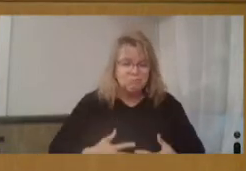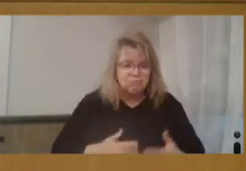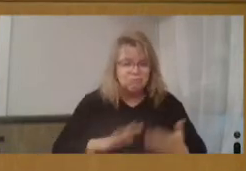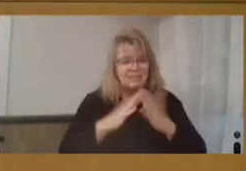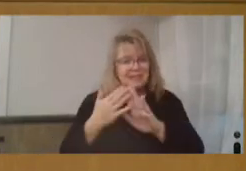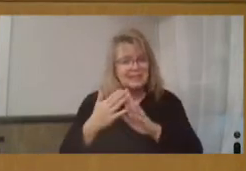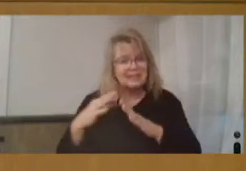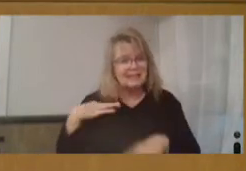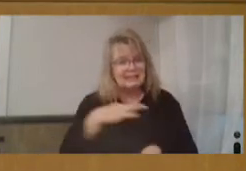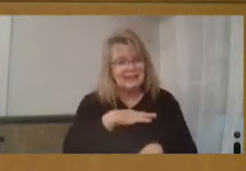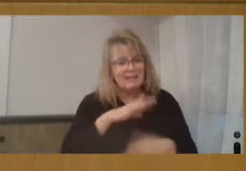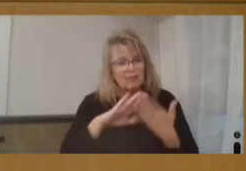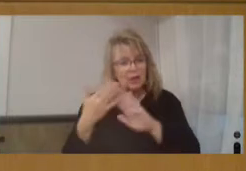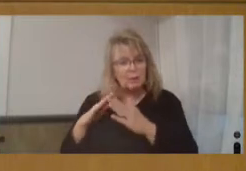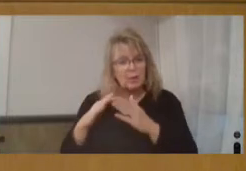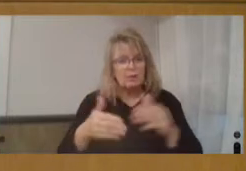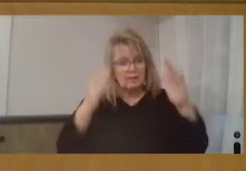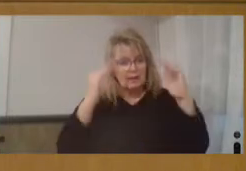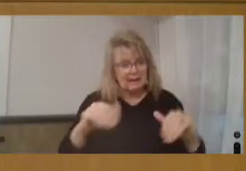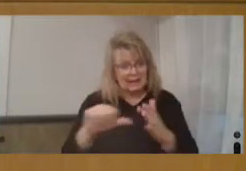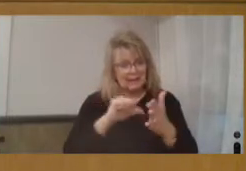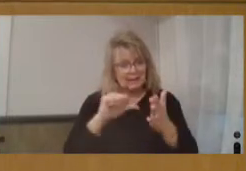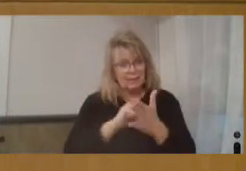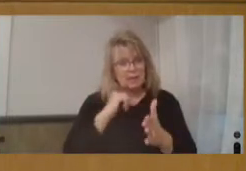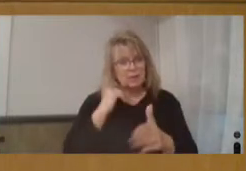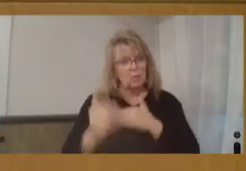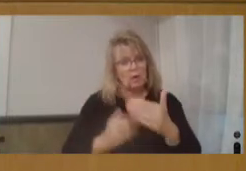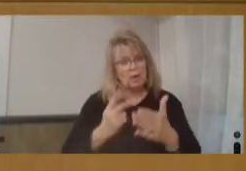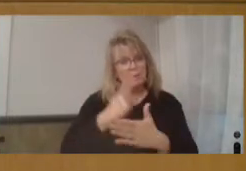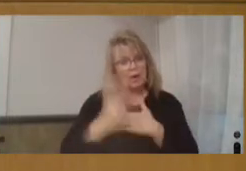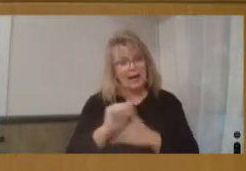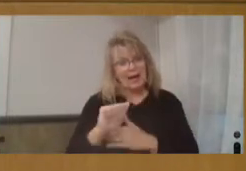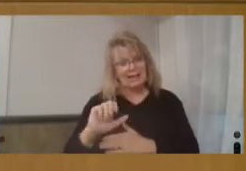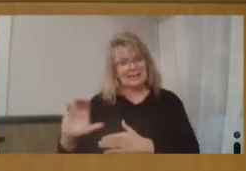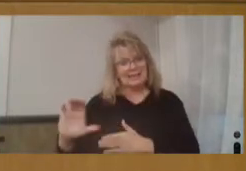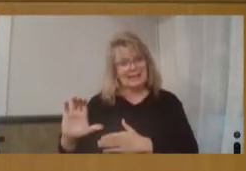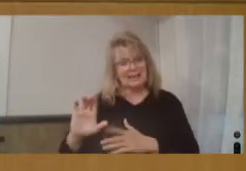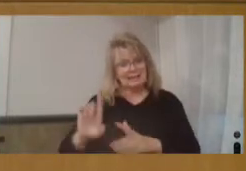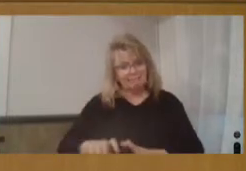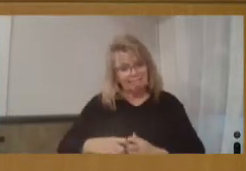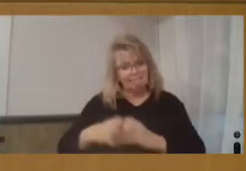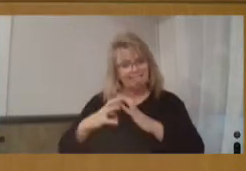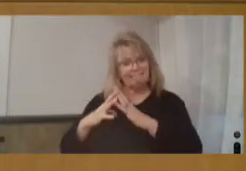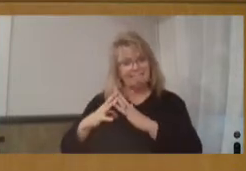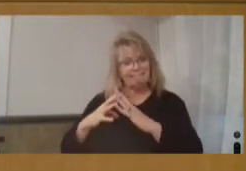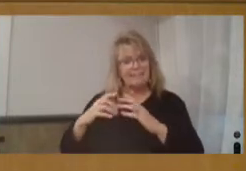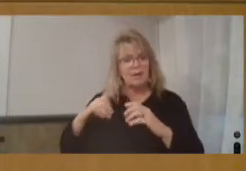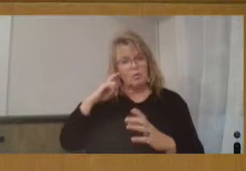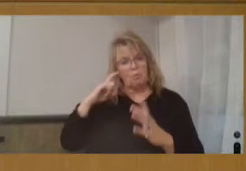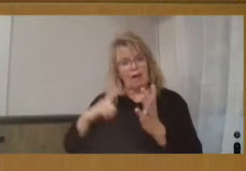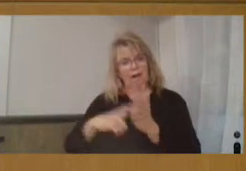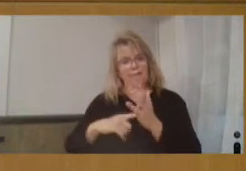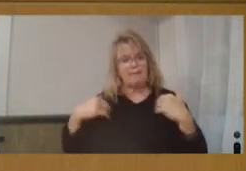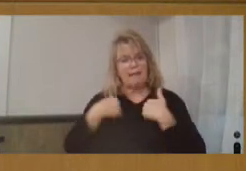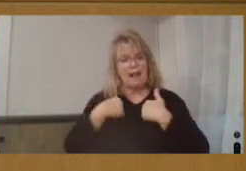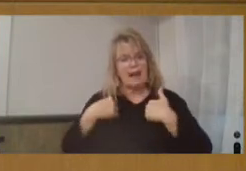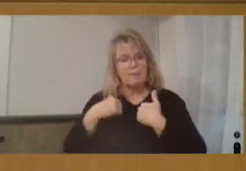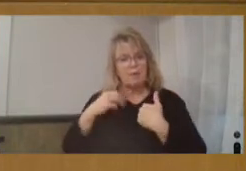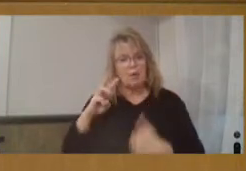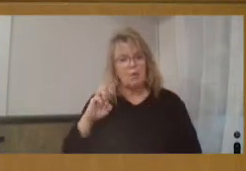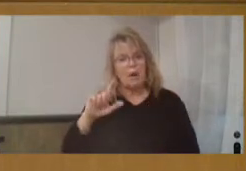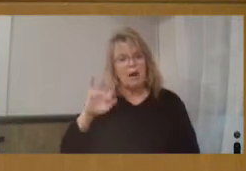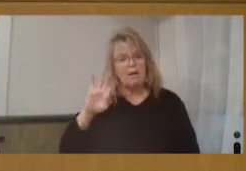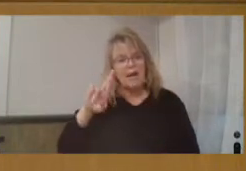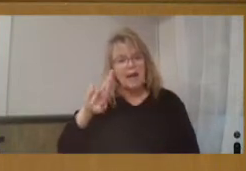next page in that packet includes a list of progressive programs that ACC implements. These are recognized in the animal welfare field for being creative